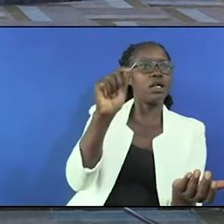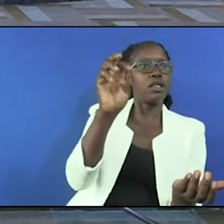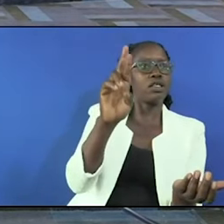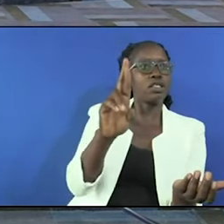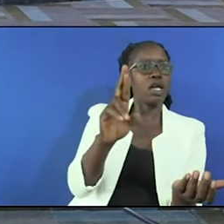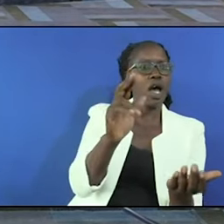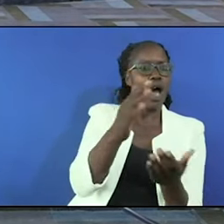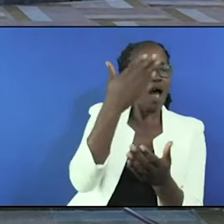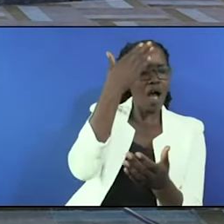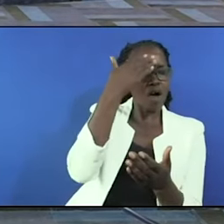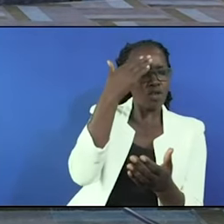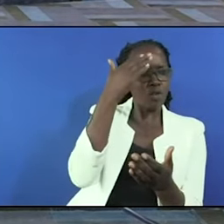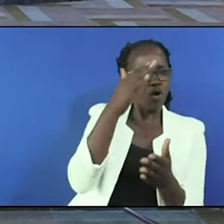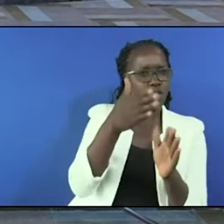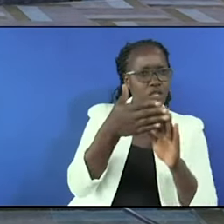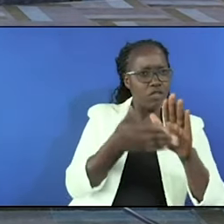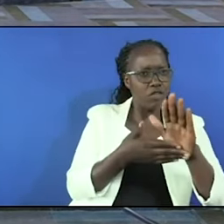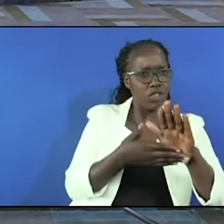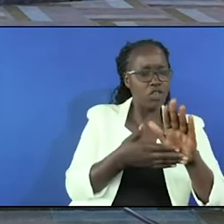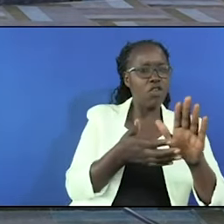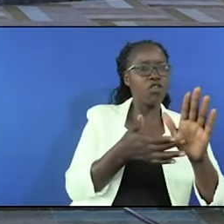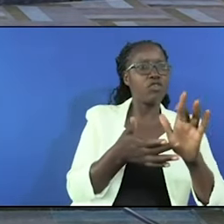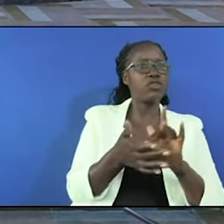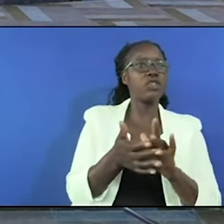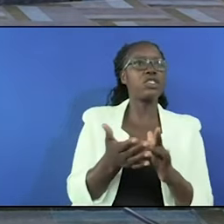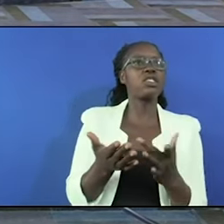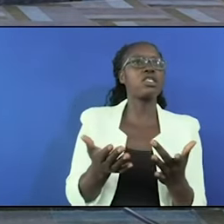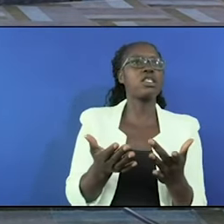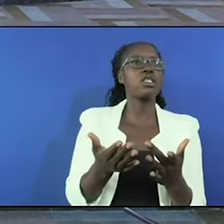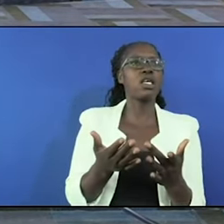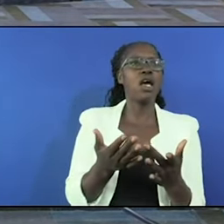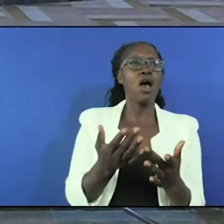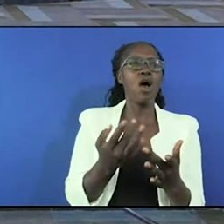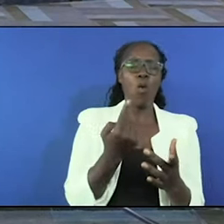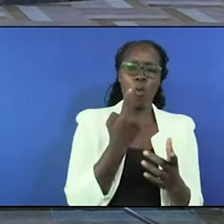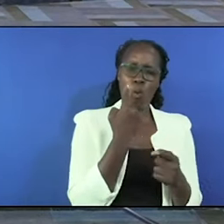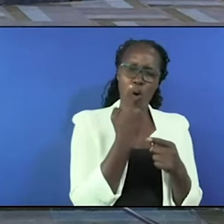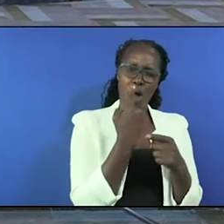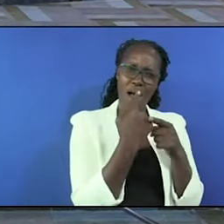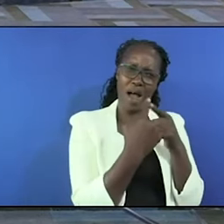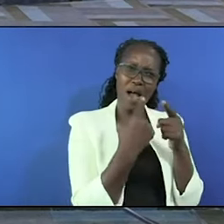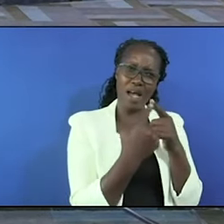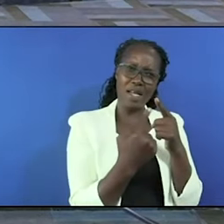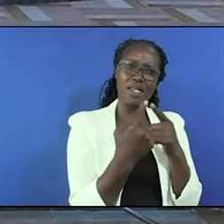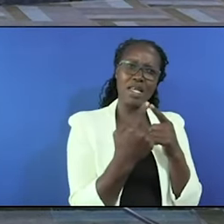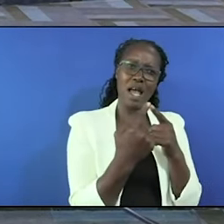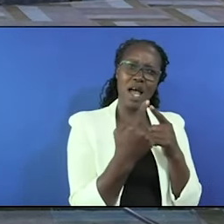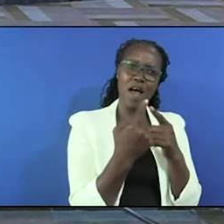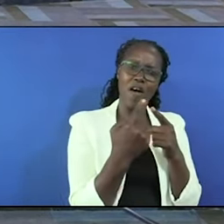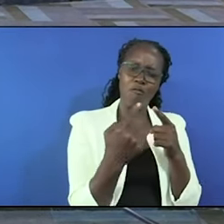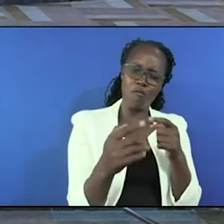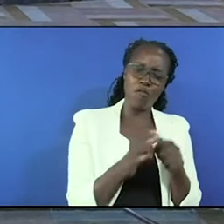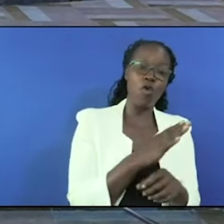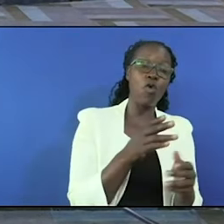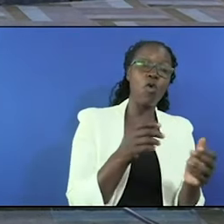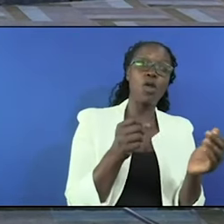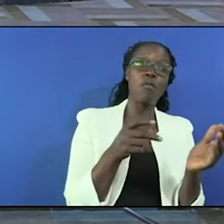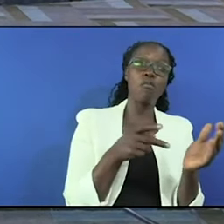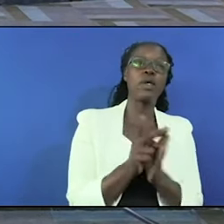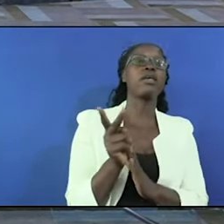the feet of Jesus. A 1 year old wage.